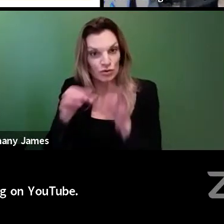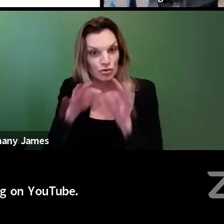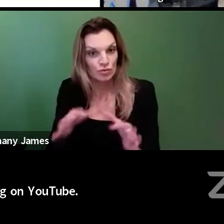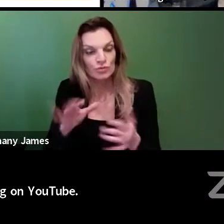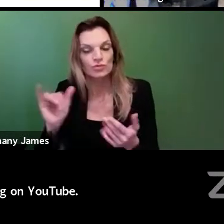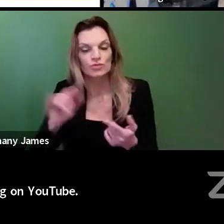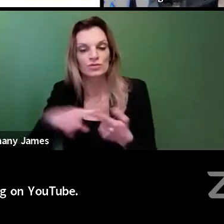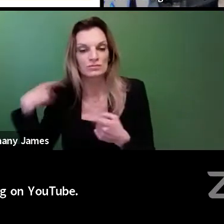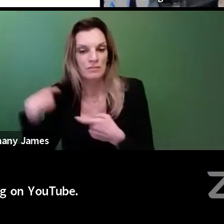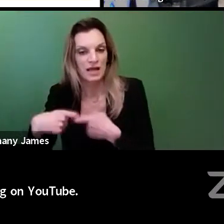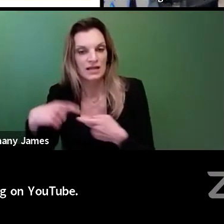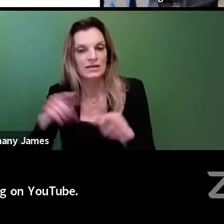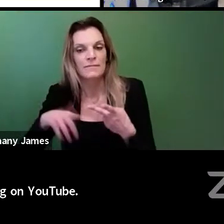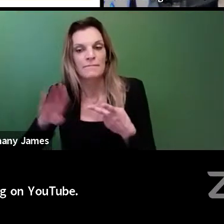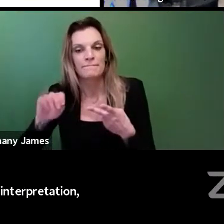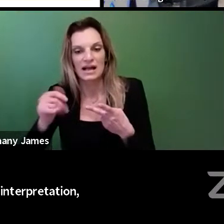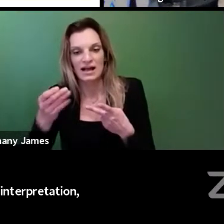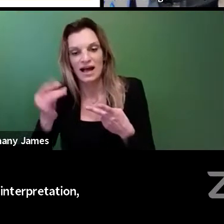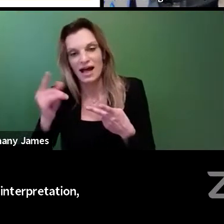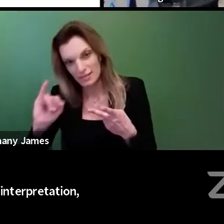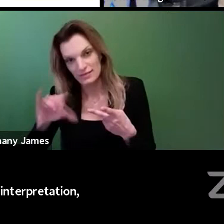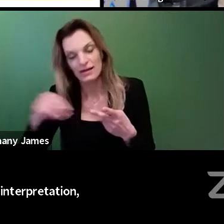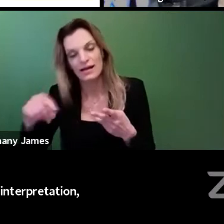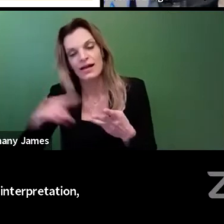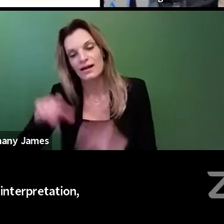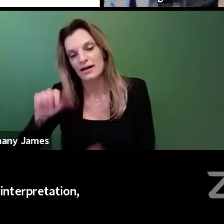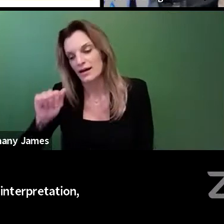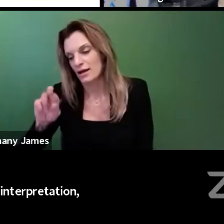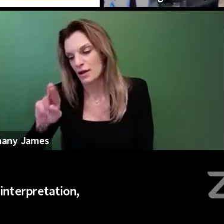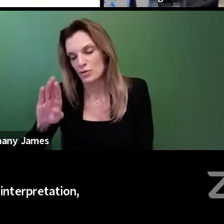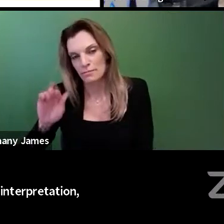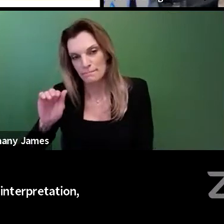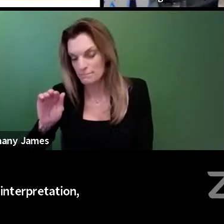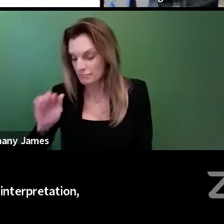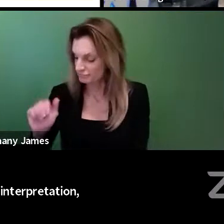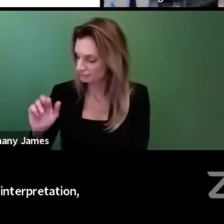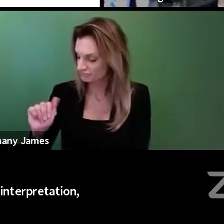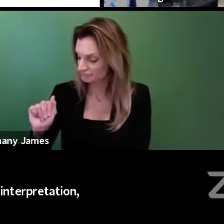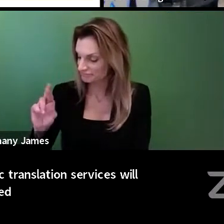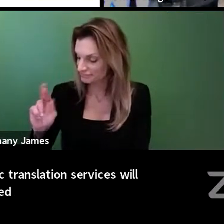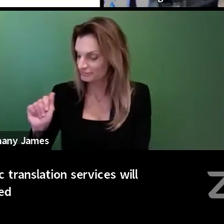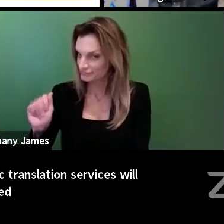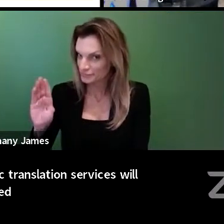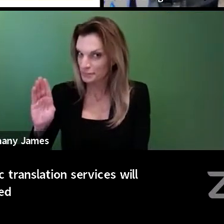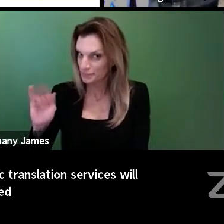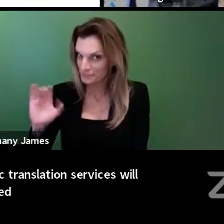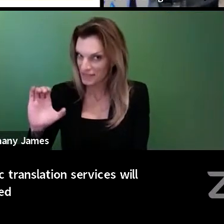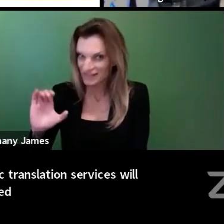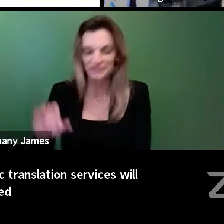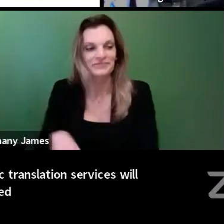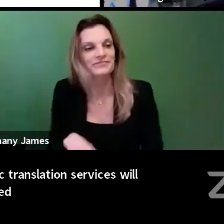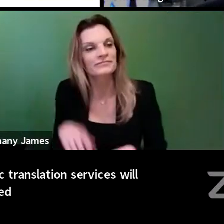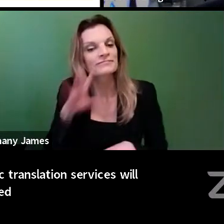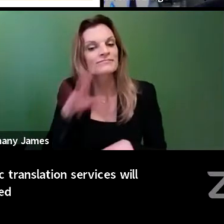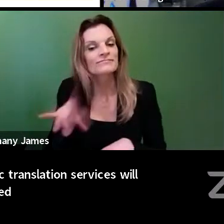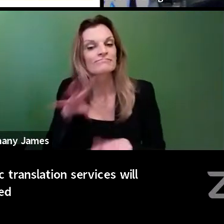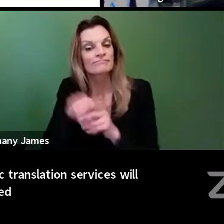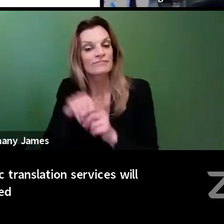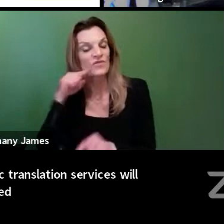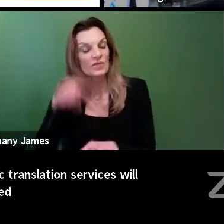and Spanish and Bengali and Arabic translation services will be provided for effective participation in this